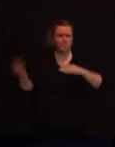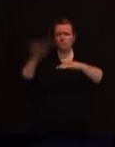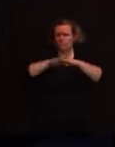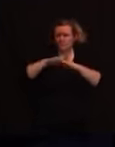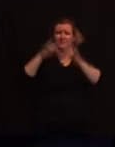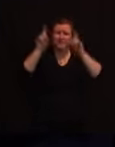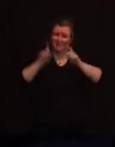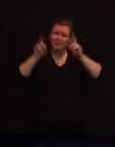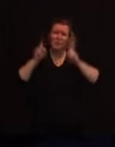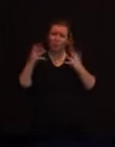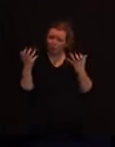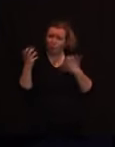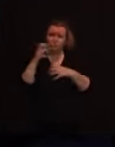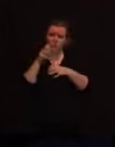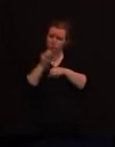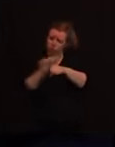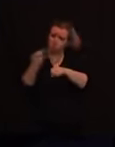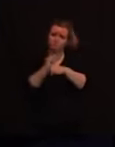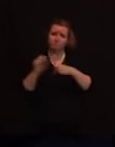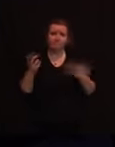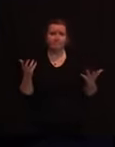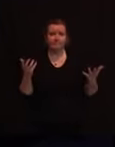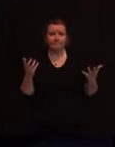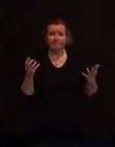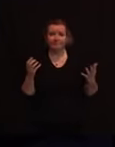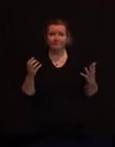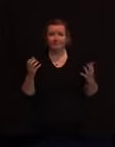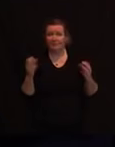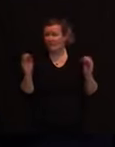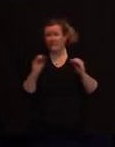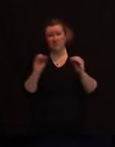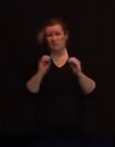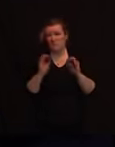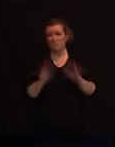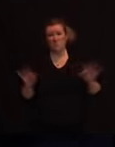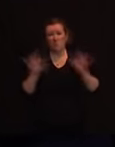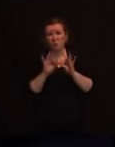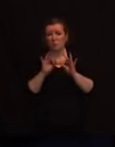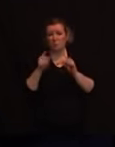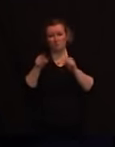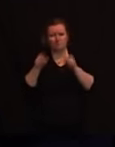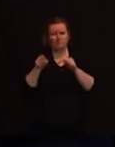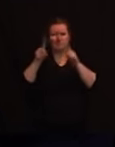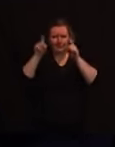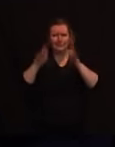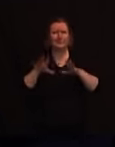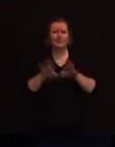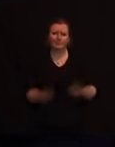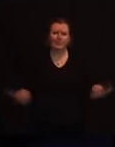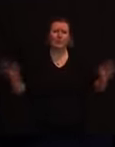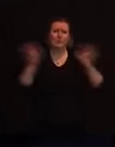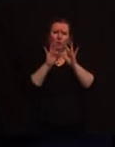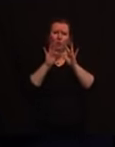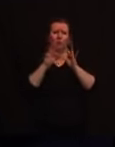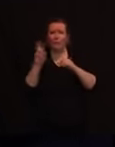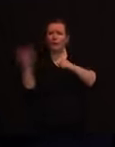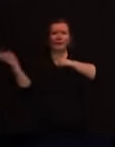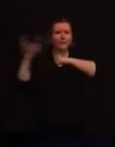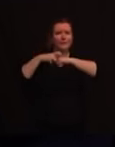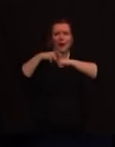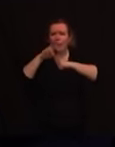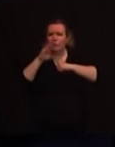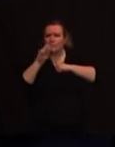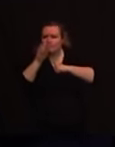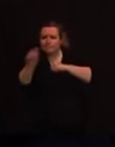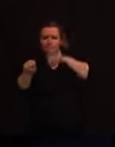really nothing else that we can do more important than understanding where this virus is in order to be able to slow the spread of this and ultimately be